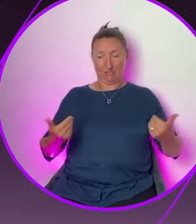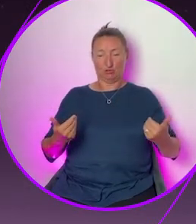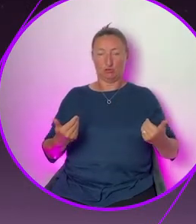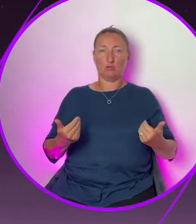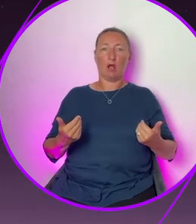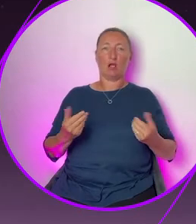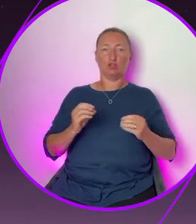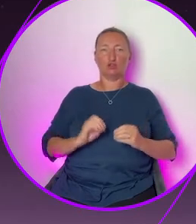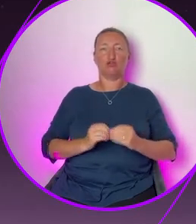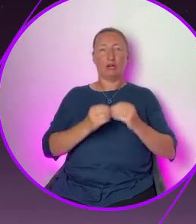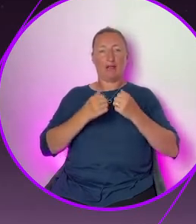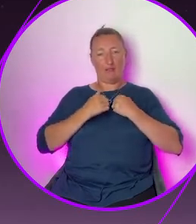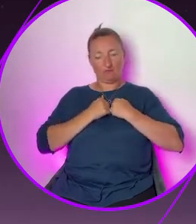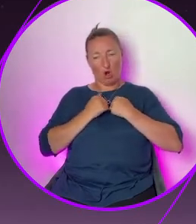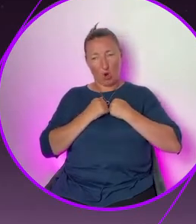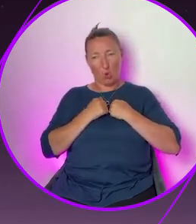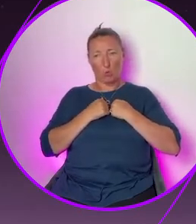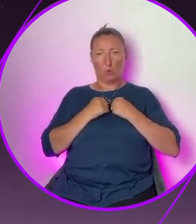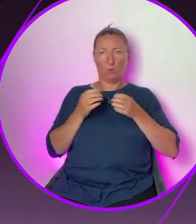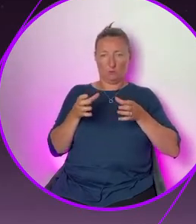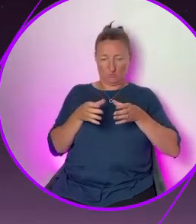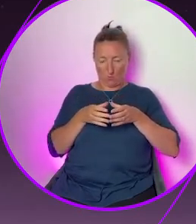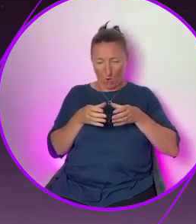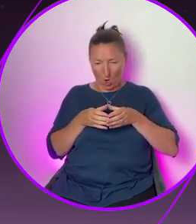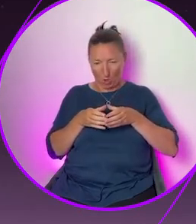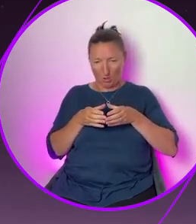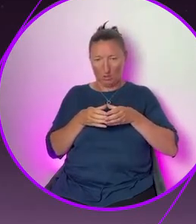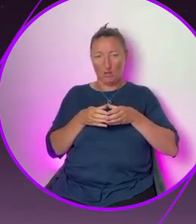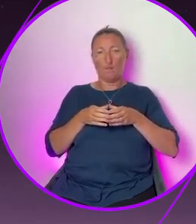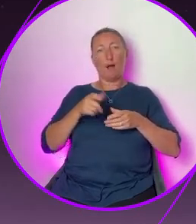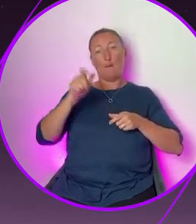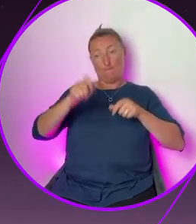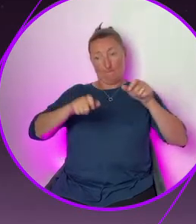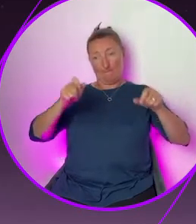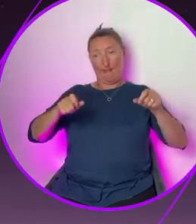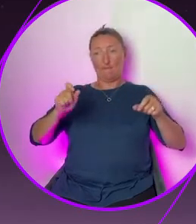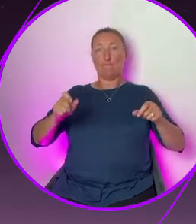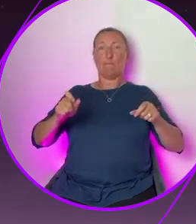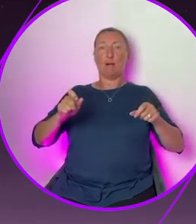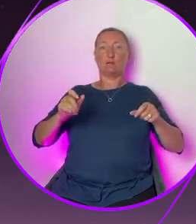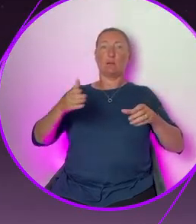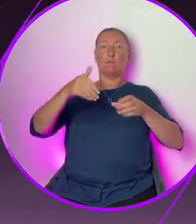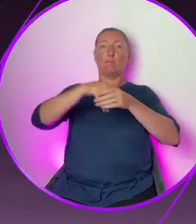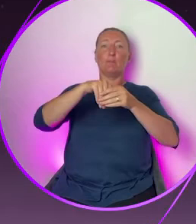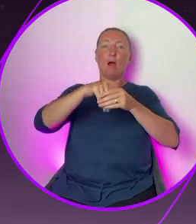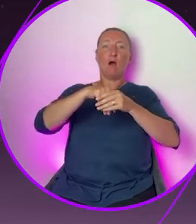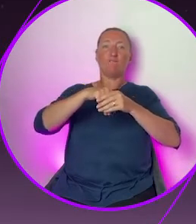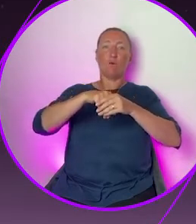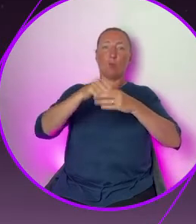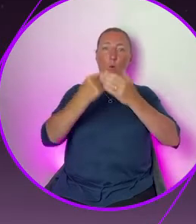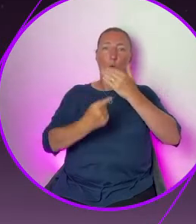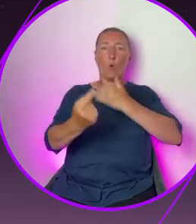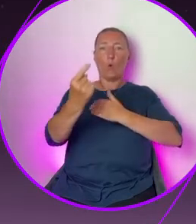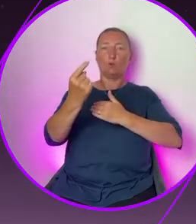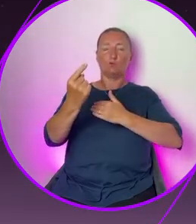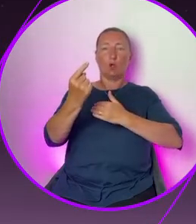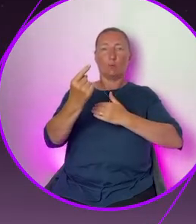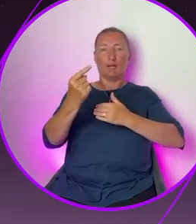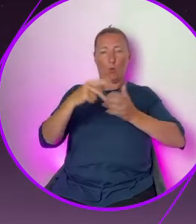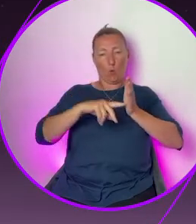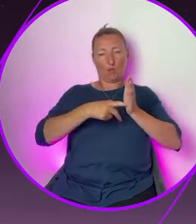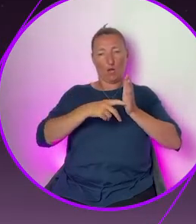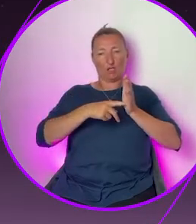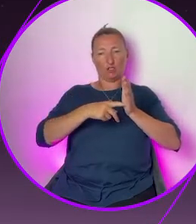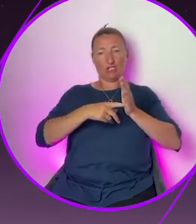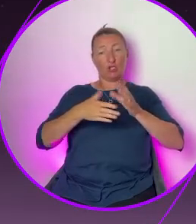artwork, and NFTs, while members also participate in the platform's decentralized autonomous organization to be part of the governance of that virtual